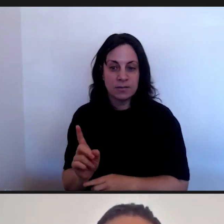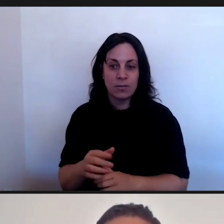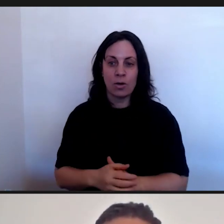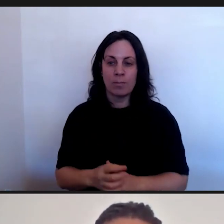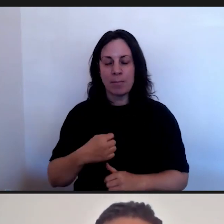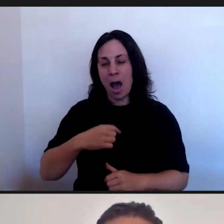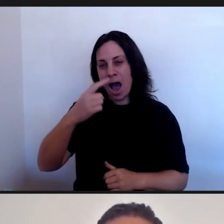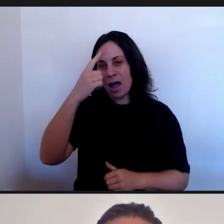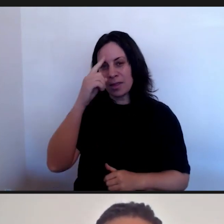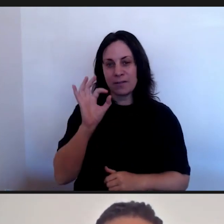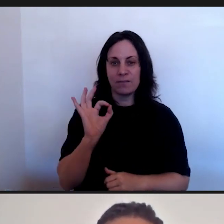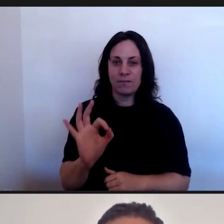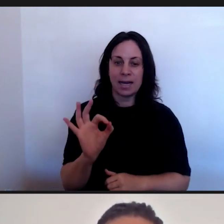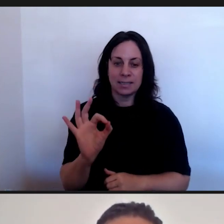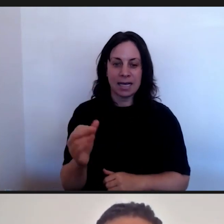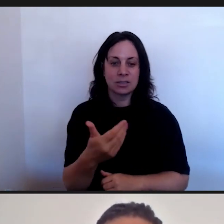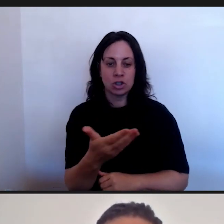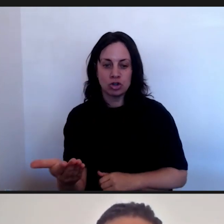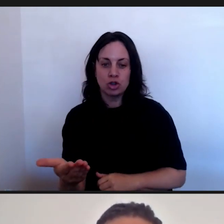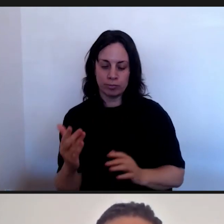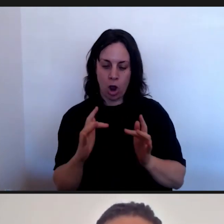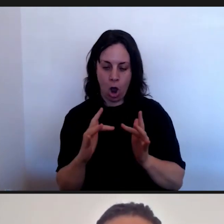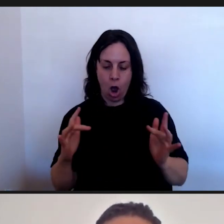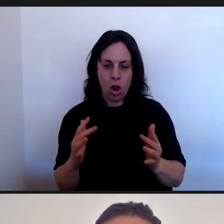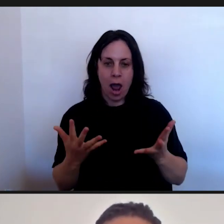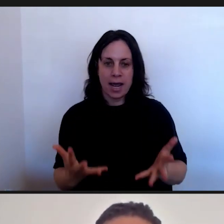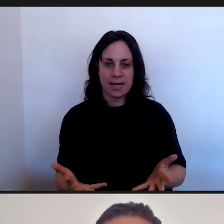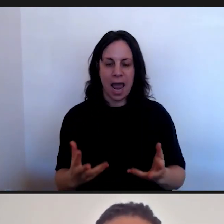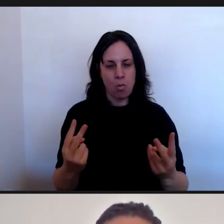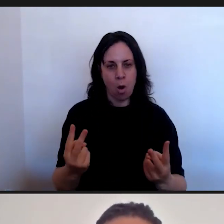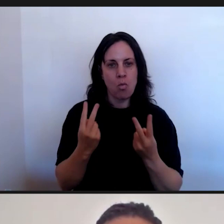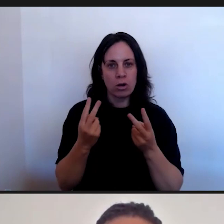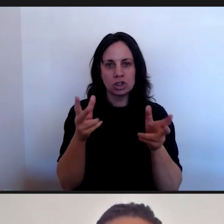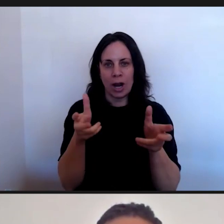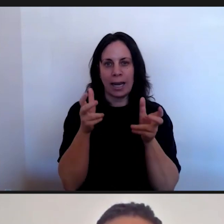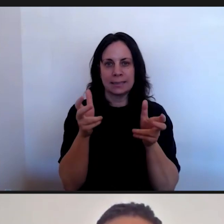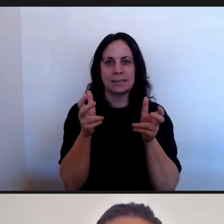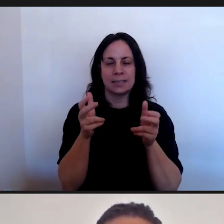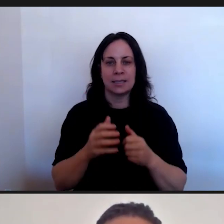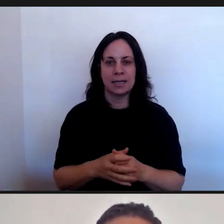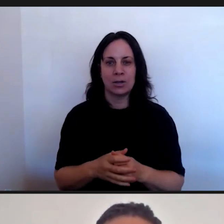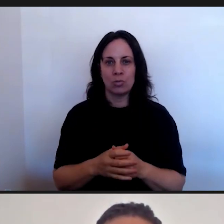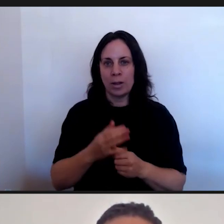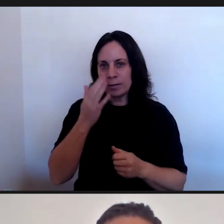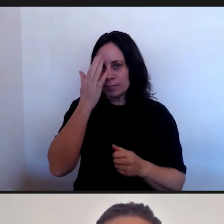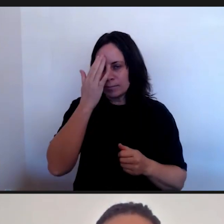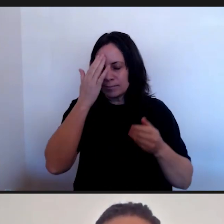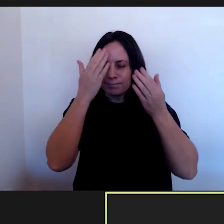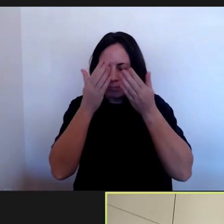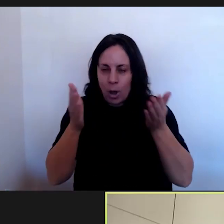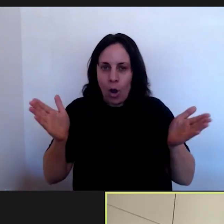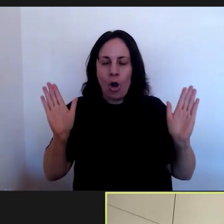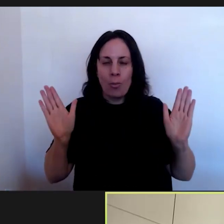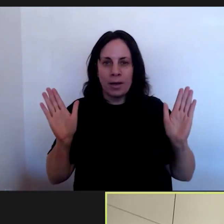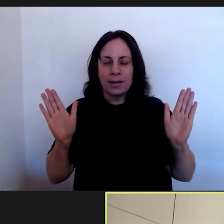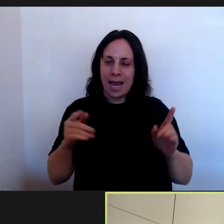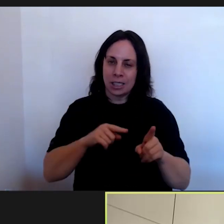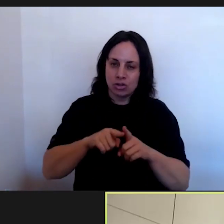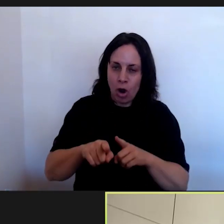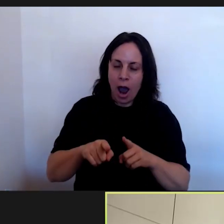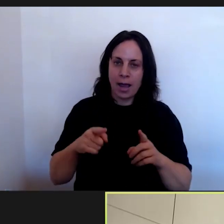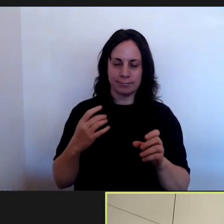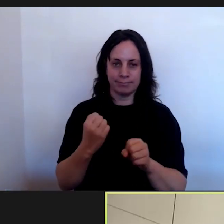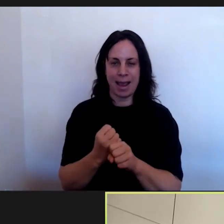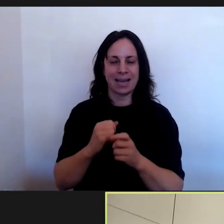and all of you are taking the time to listen to us and with open heads and try to make some changes. So